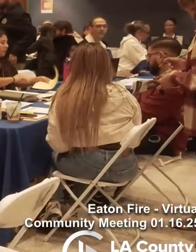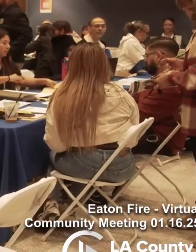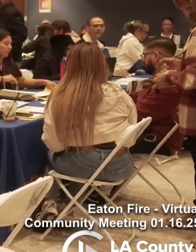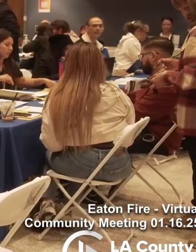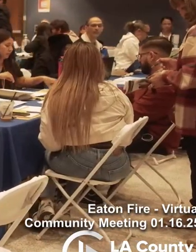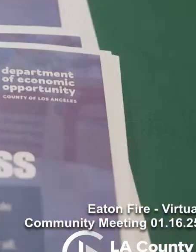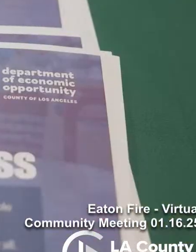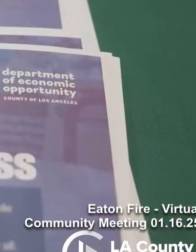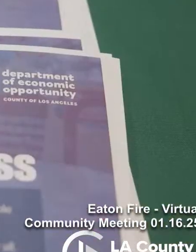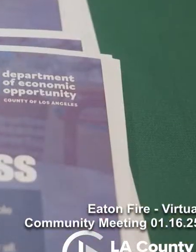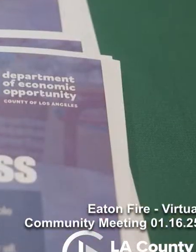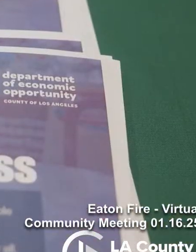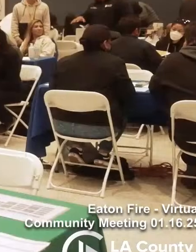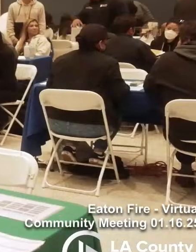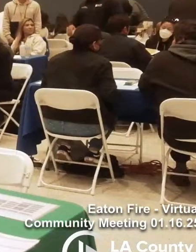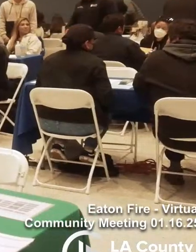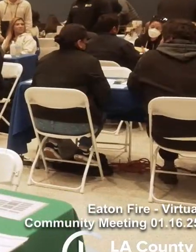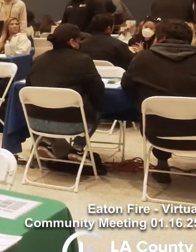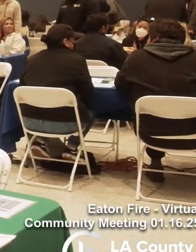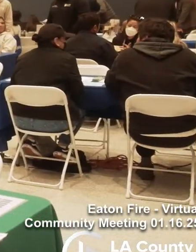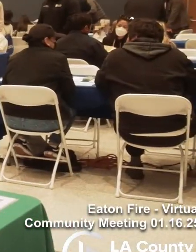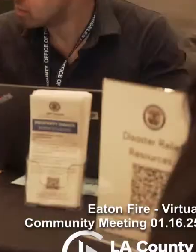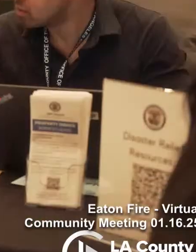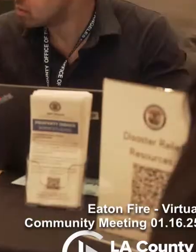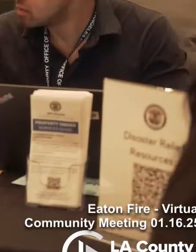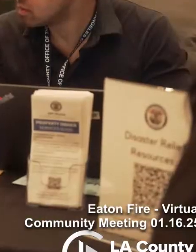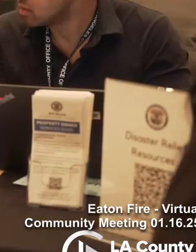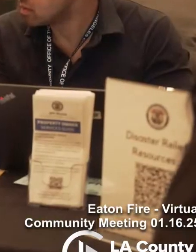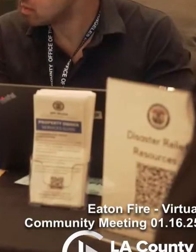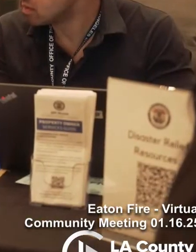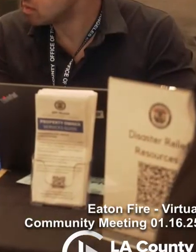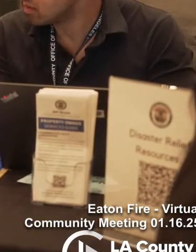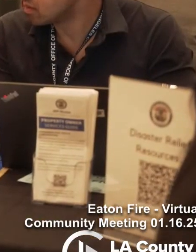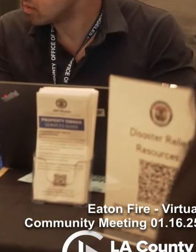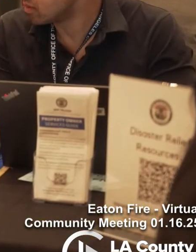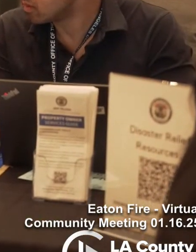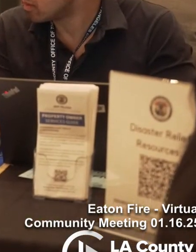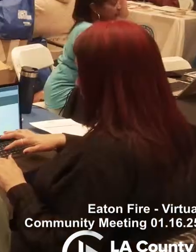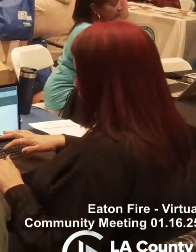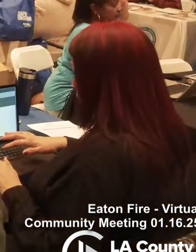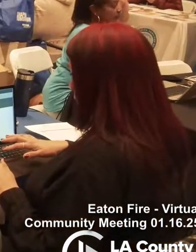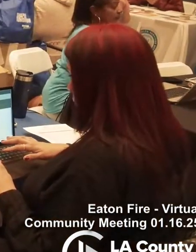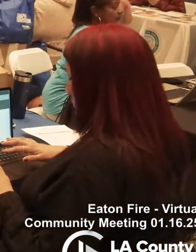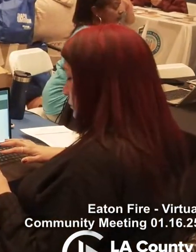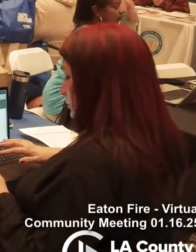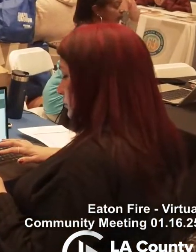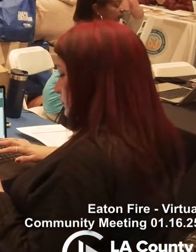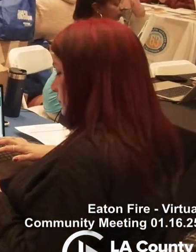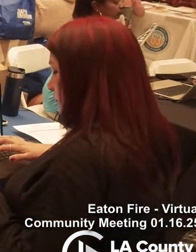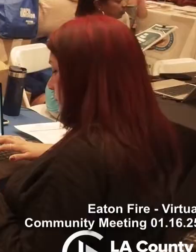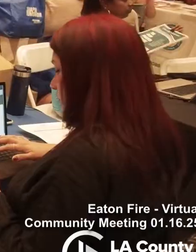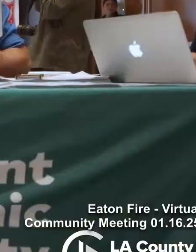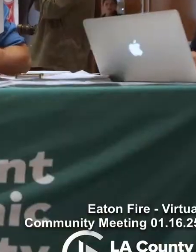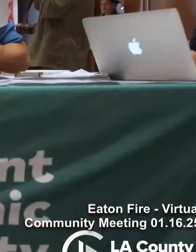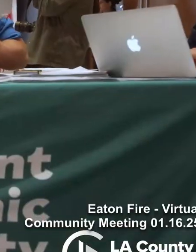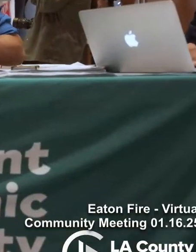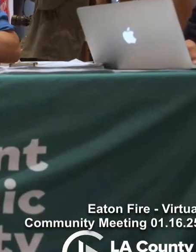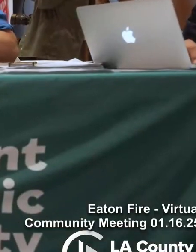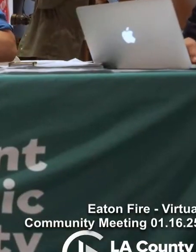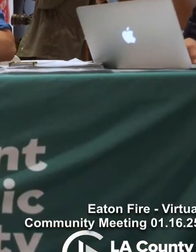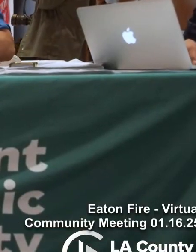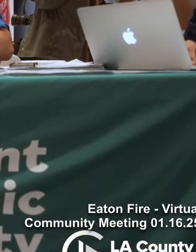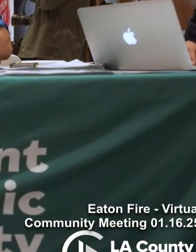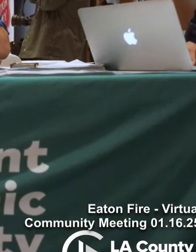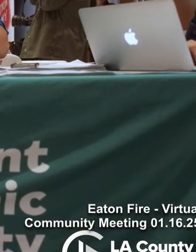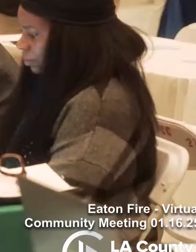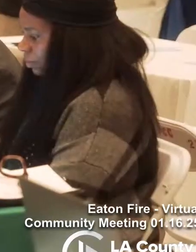great resources, more of a one-stop shop. In the long term, we also want to make sure that we meet the needs of residents who are displaced or who might need